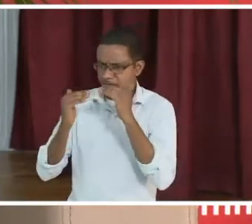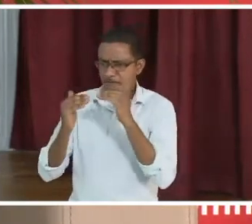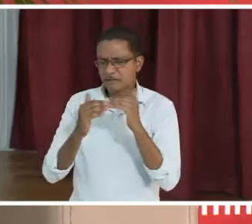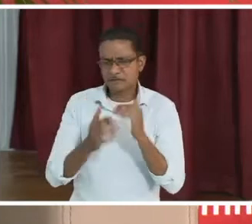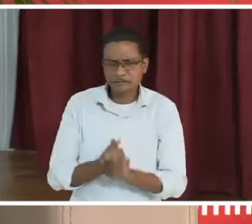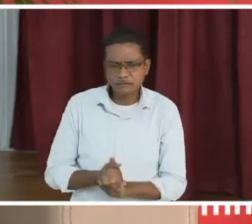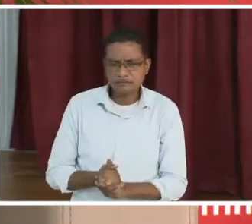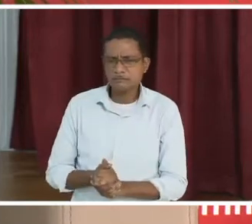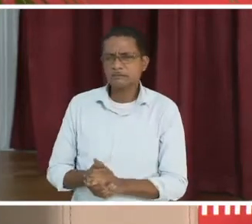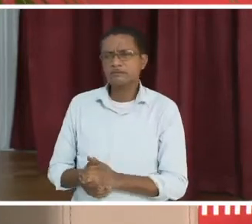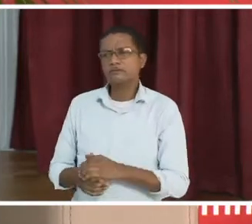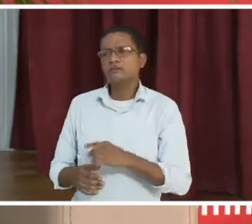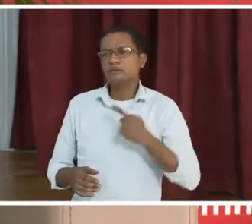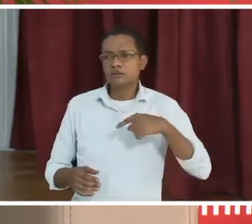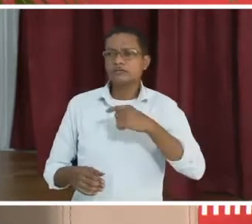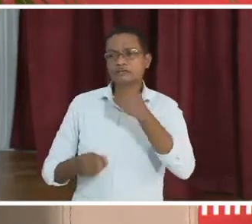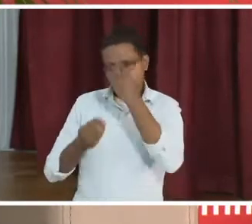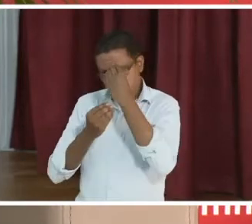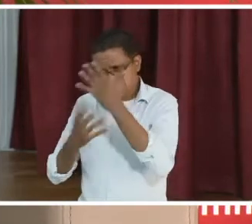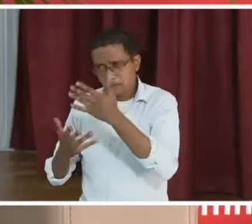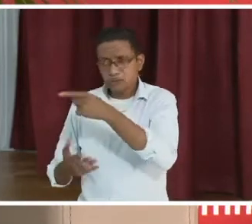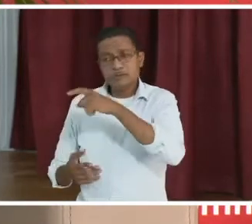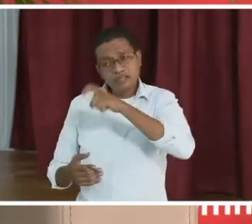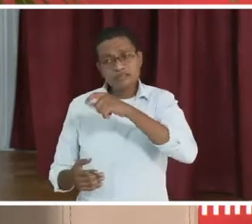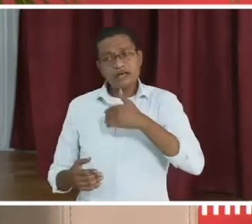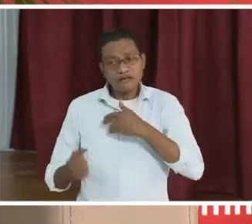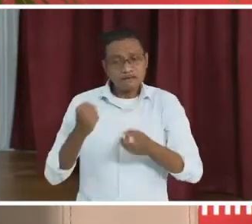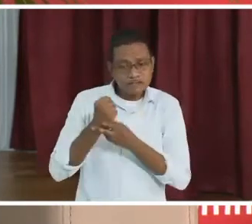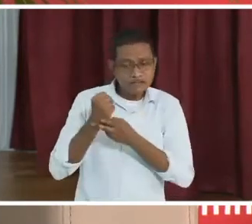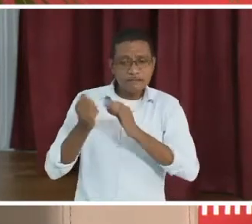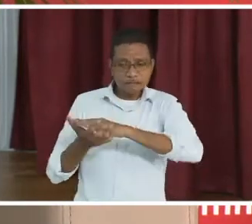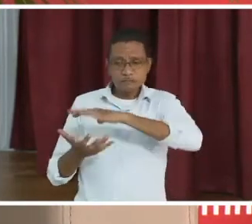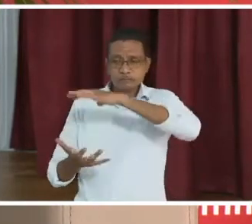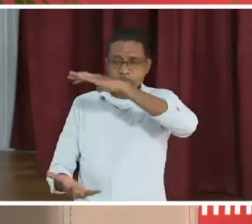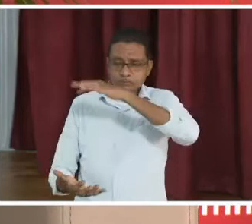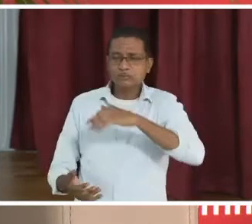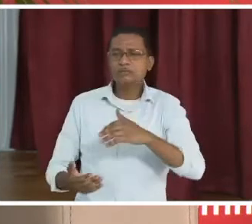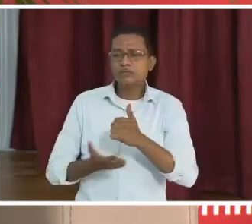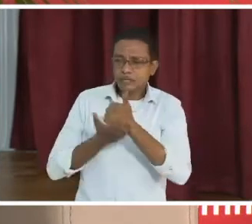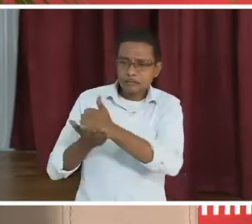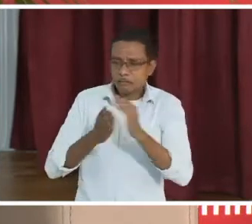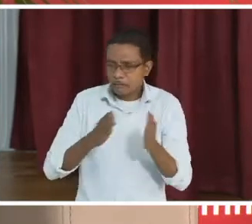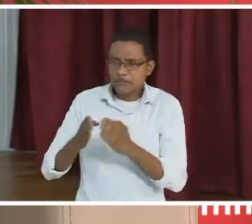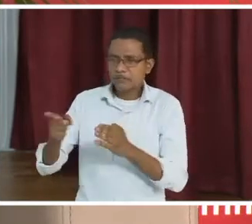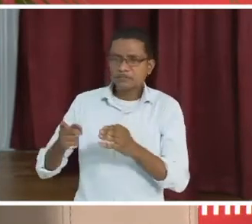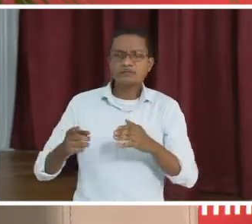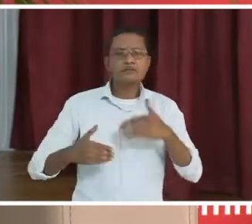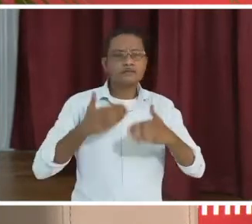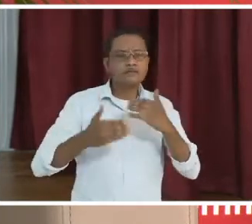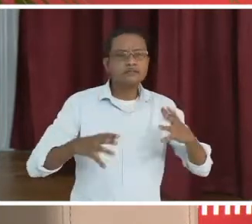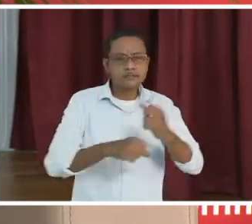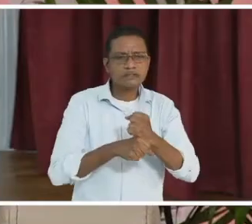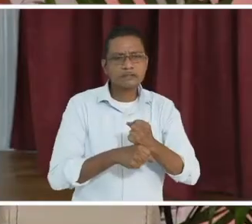this in savings, you need to do this, to prepare you to eventually become a homeowner. Beautiful. Yeah. A key component that, as we were